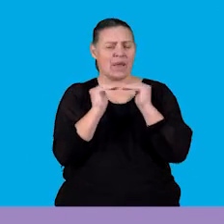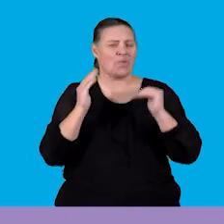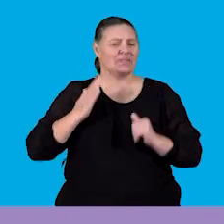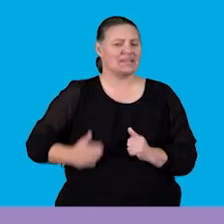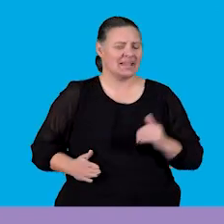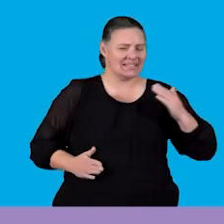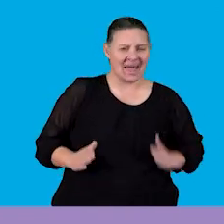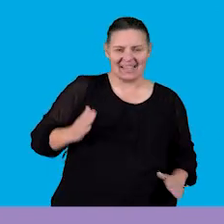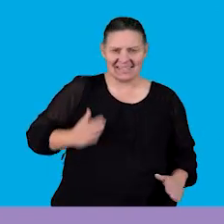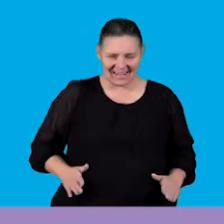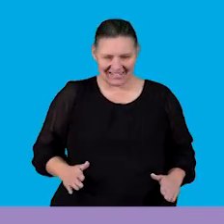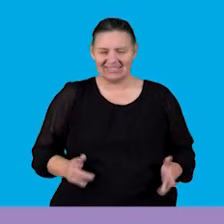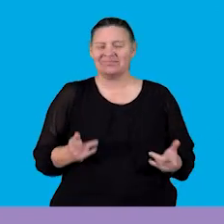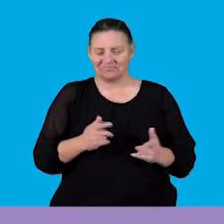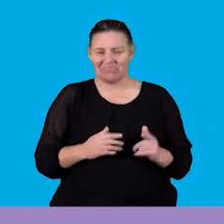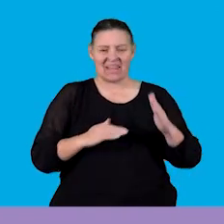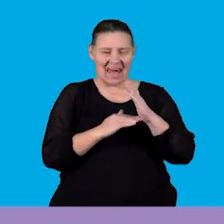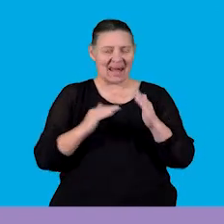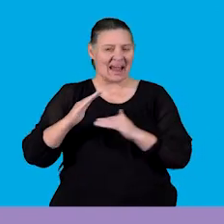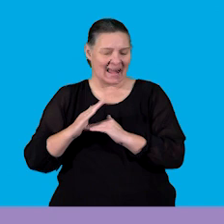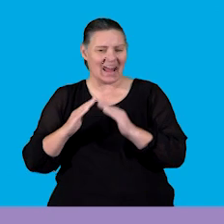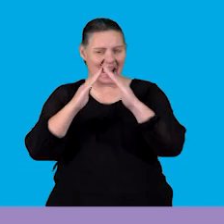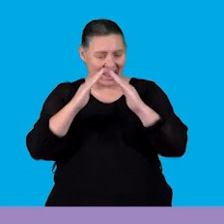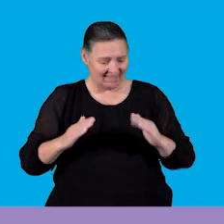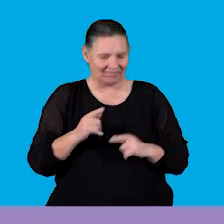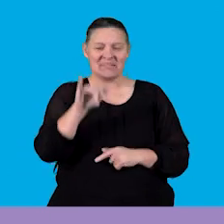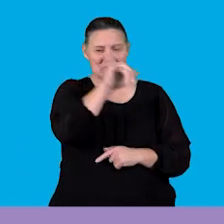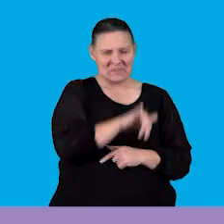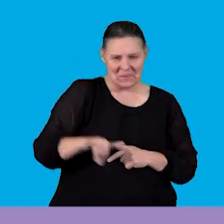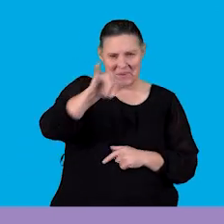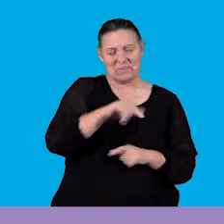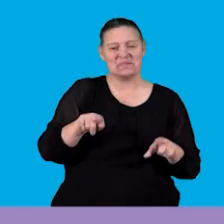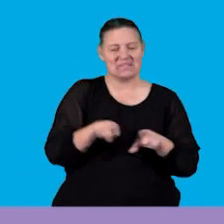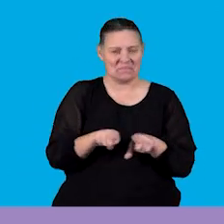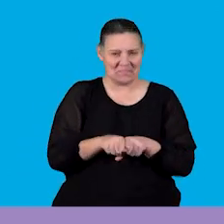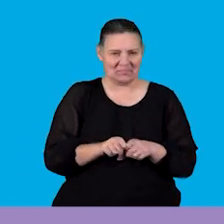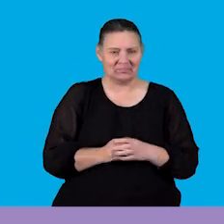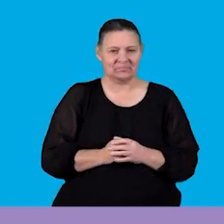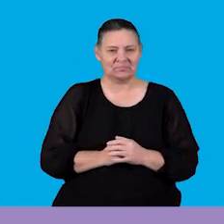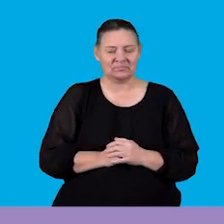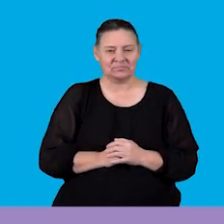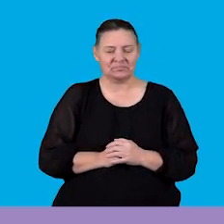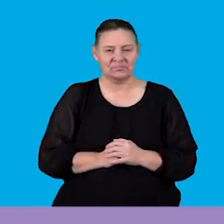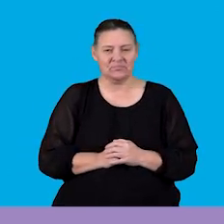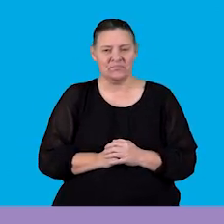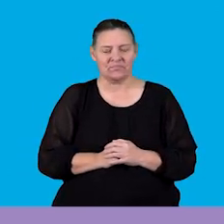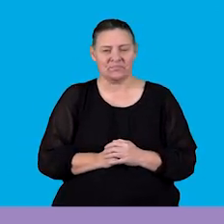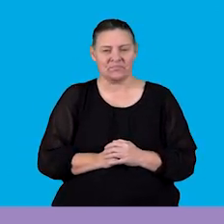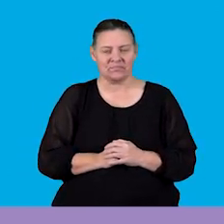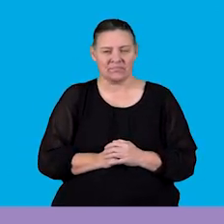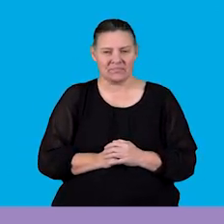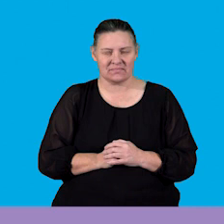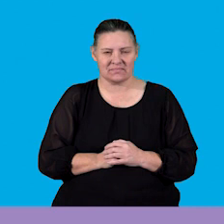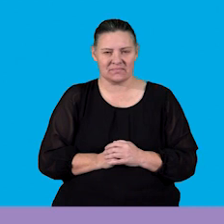equal sides, they are equal angles as well, which means that the angle P and angle Q and angle